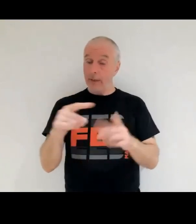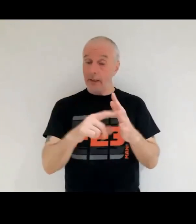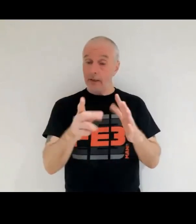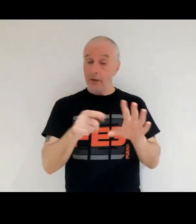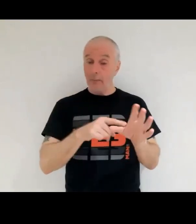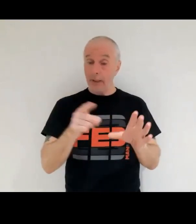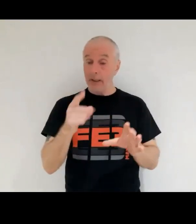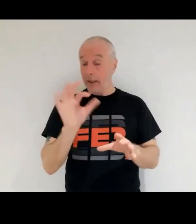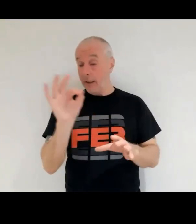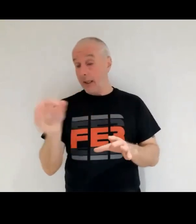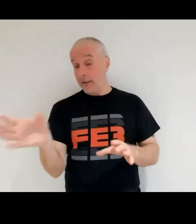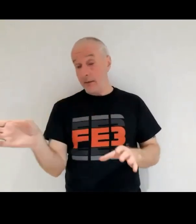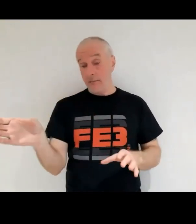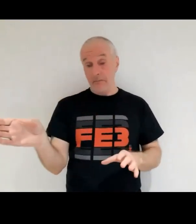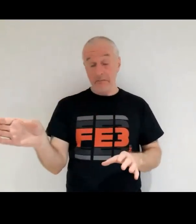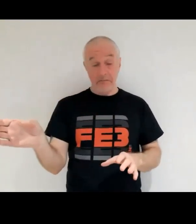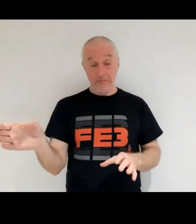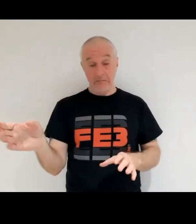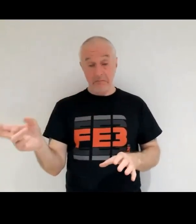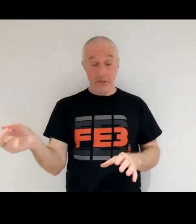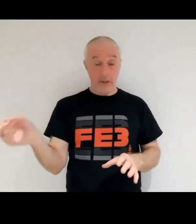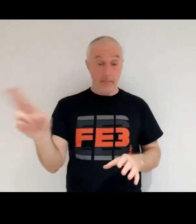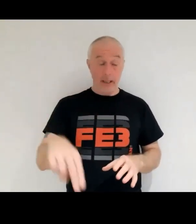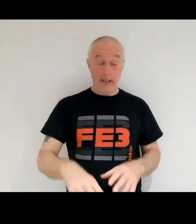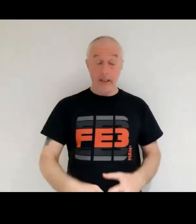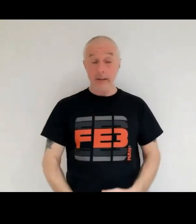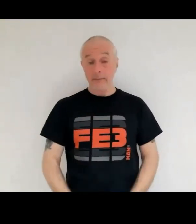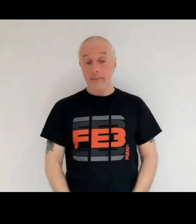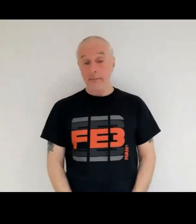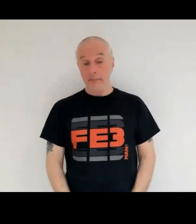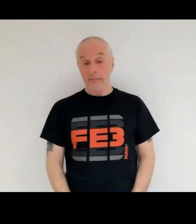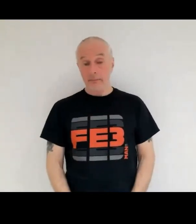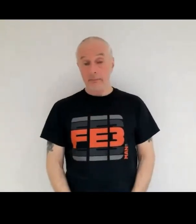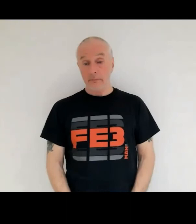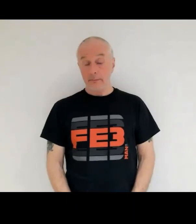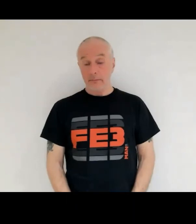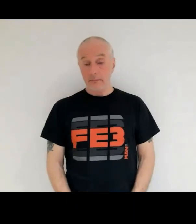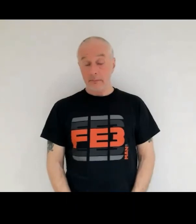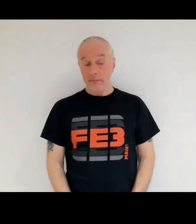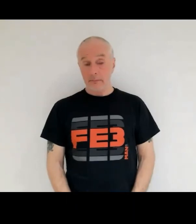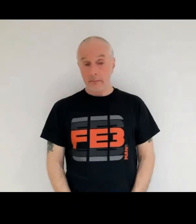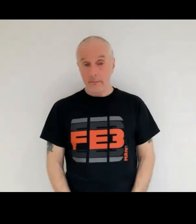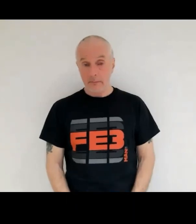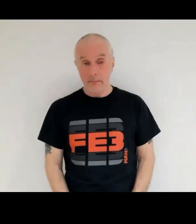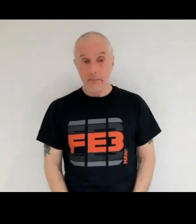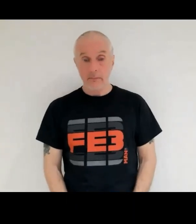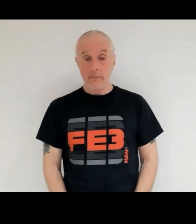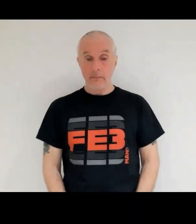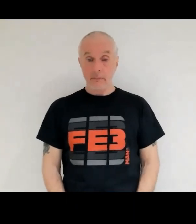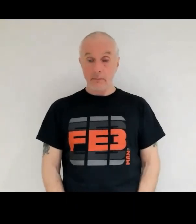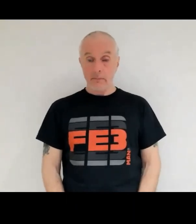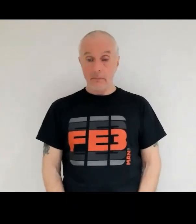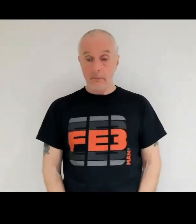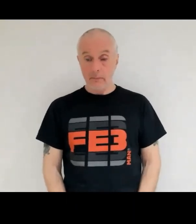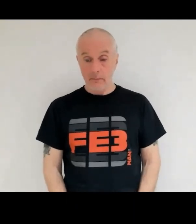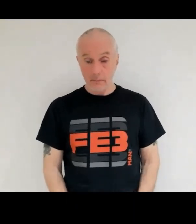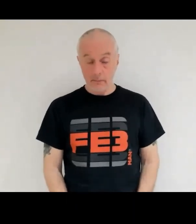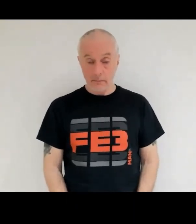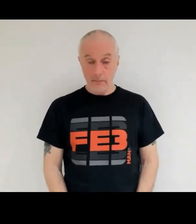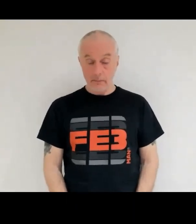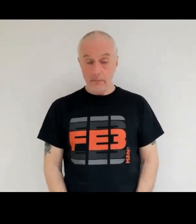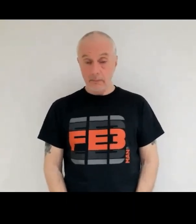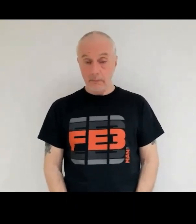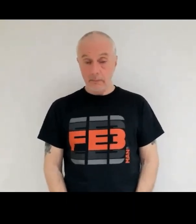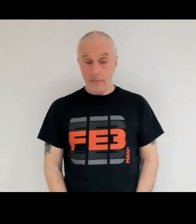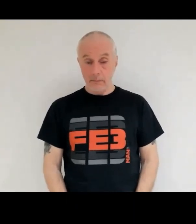else from Progessive Energy. Yeah. Yes, over to you, Tommy. I'm happy to stay on for another